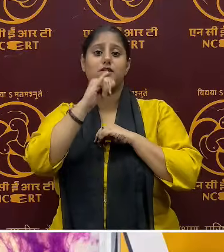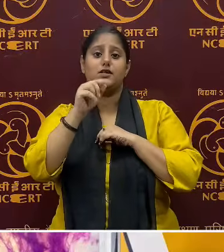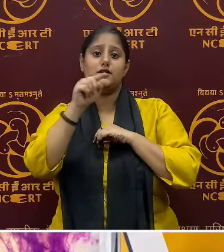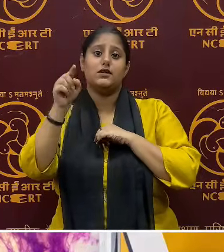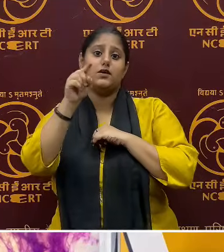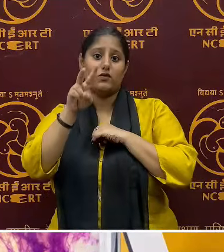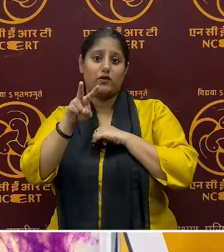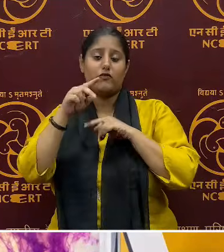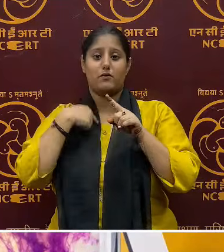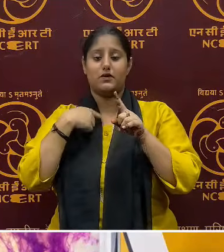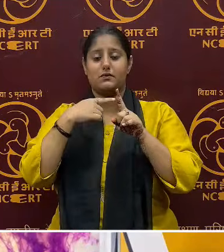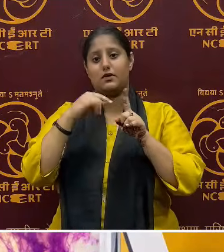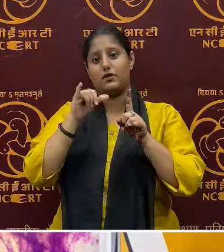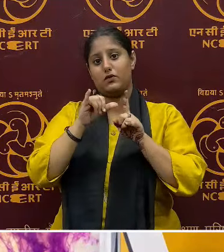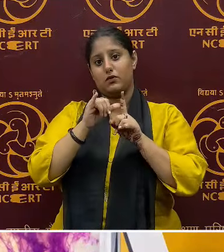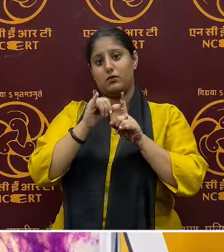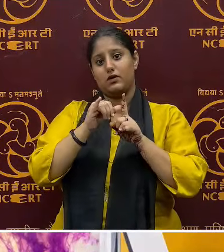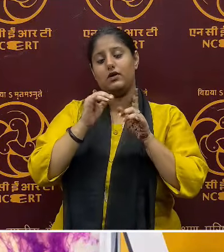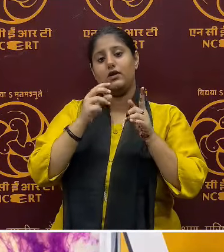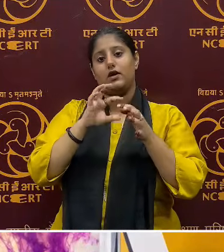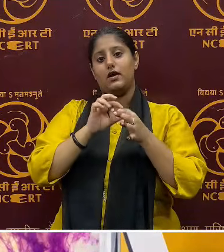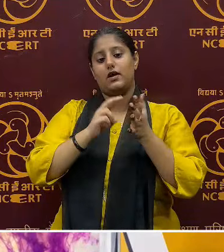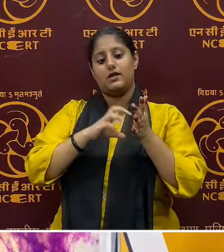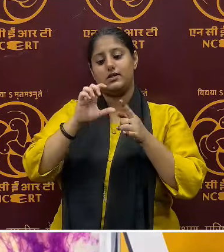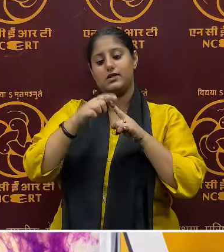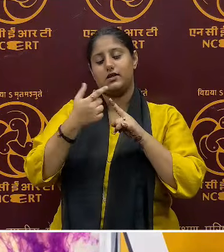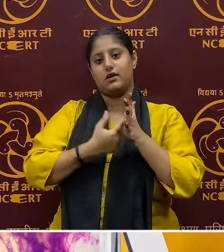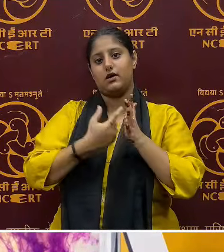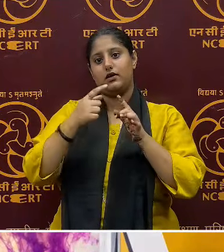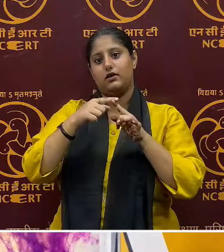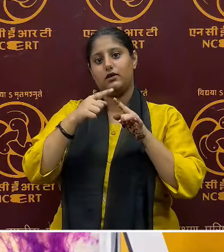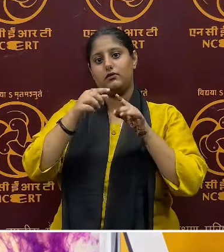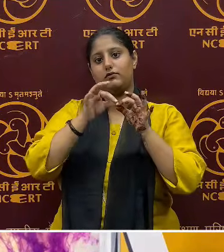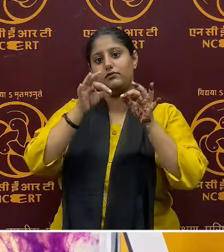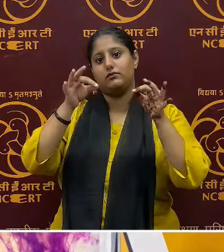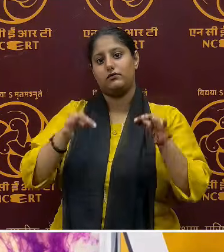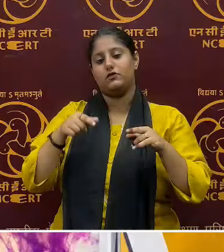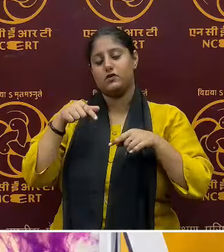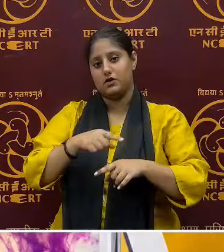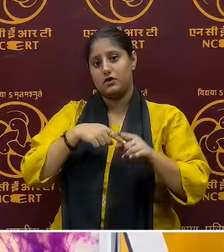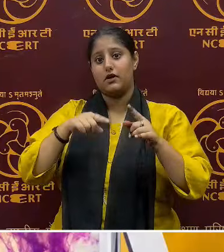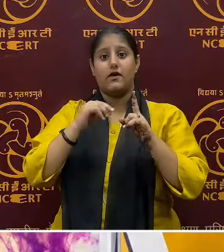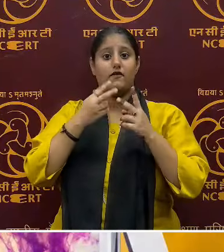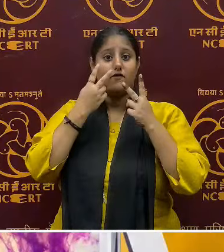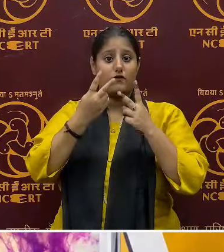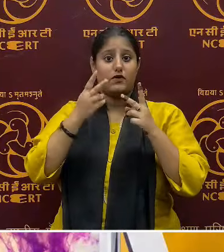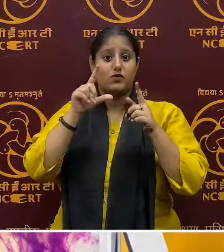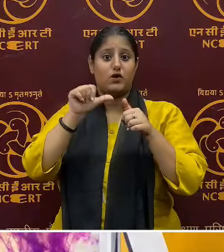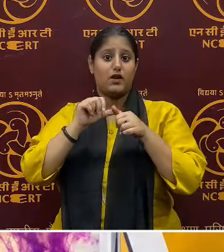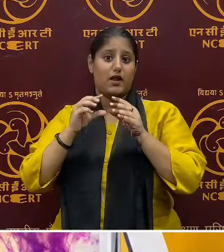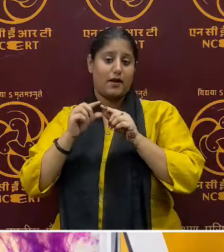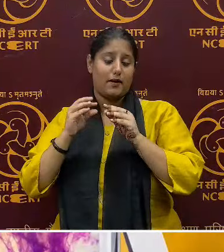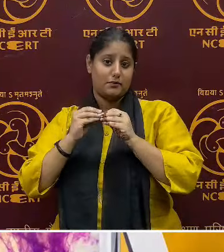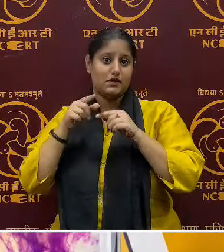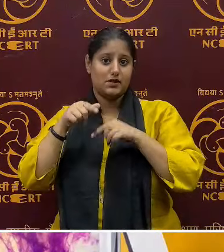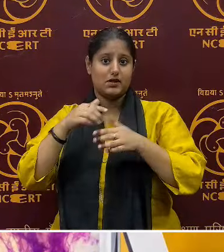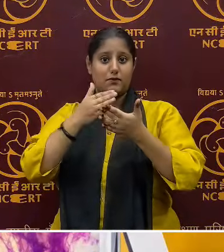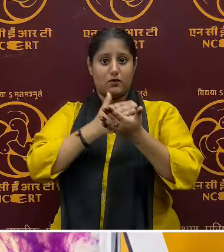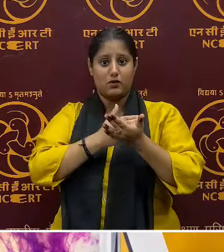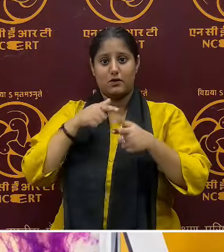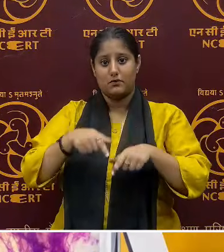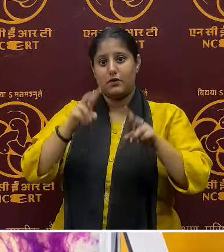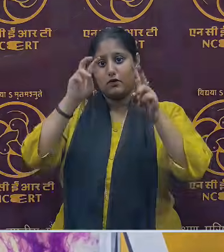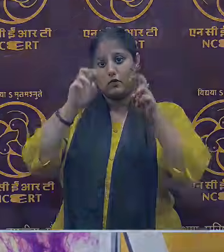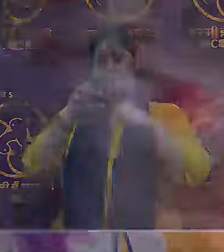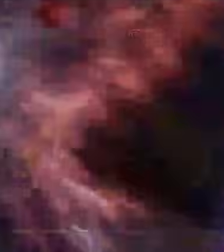and also on our YouTube handle NCERT Official. This is a session on virtual labs where the topic that we are taking up